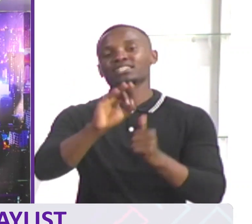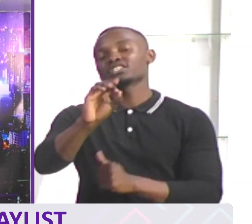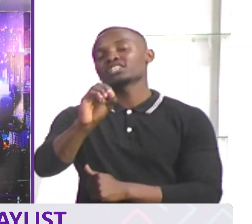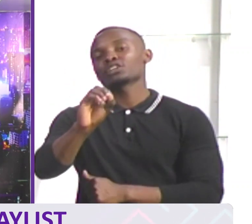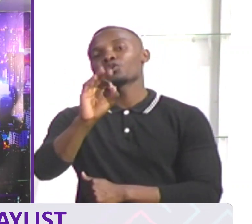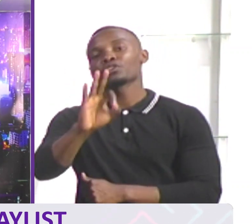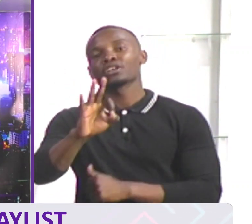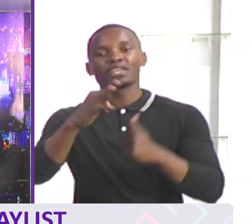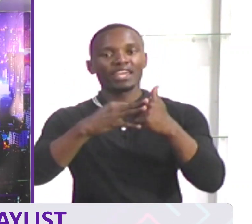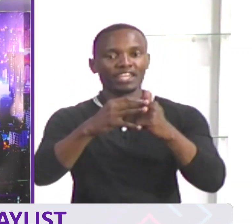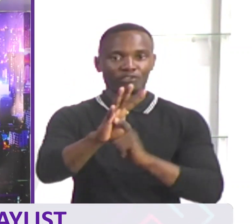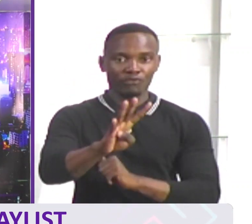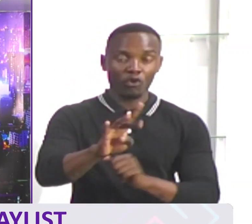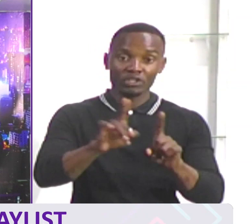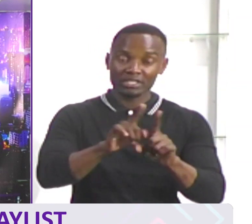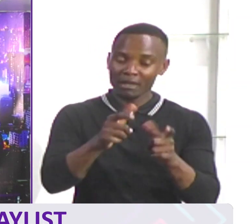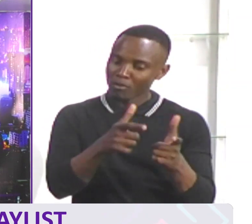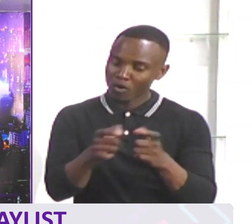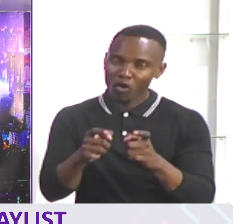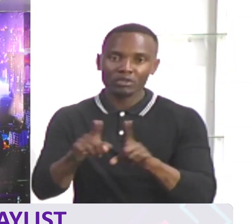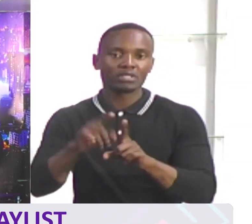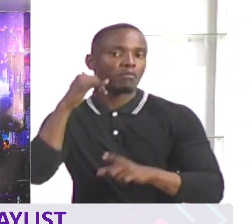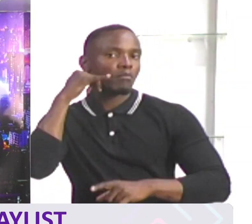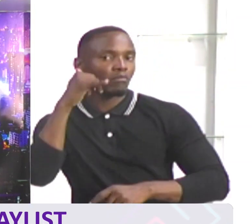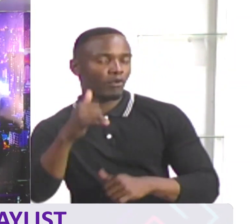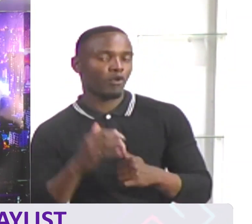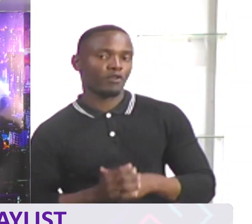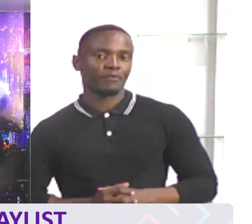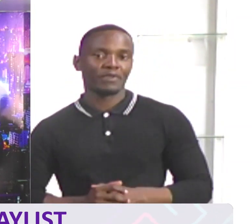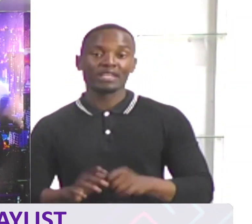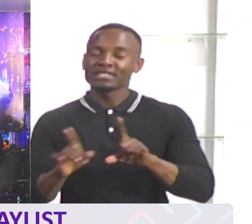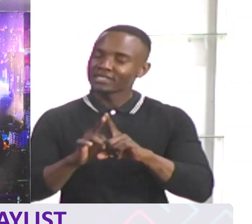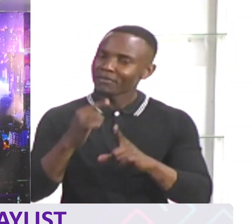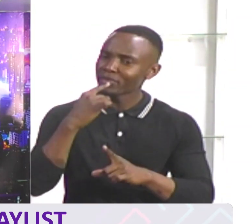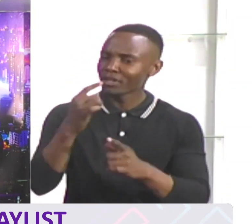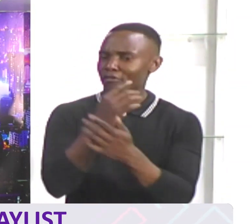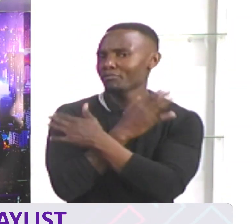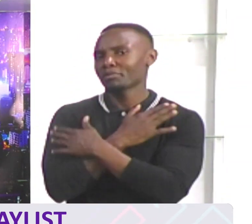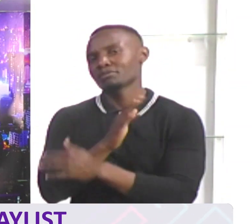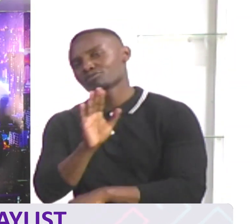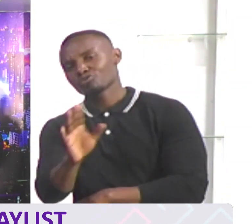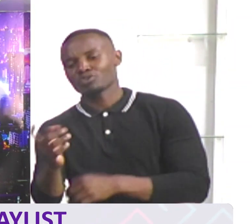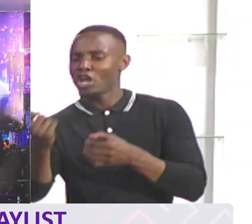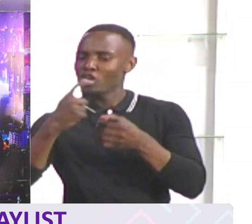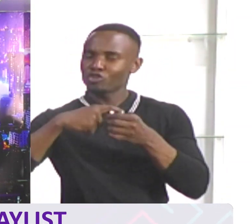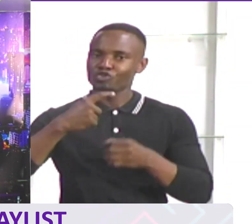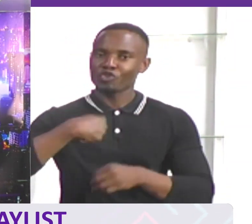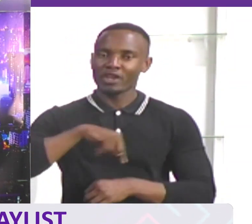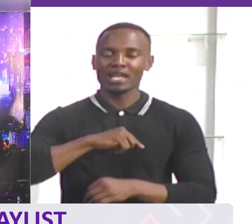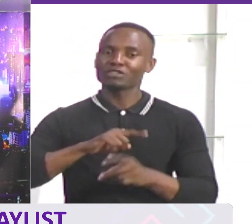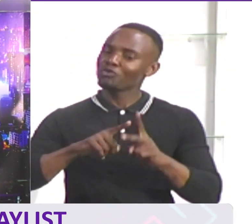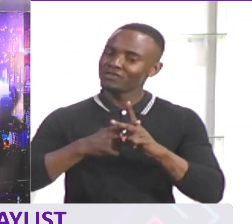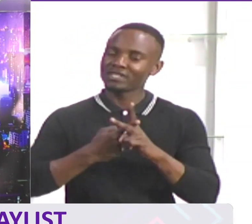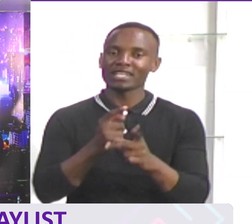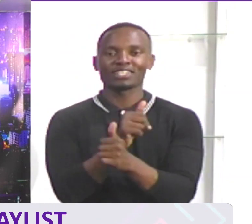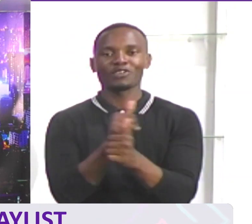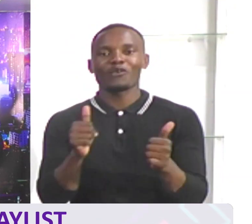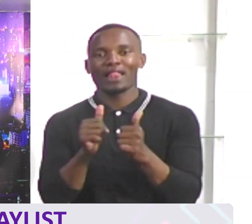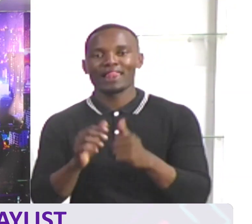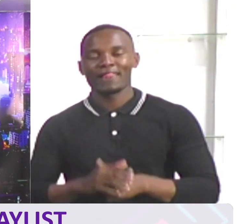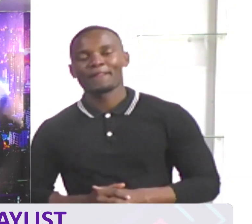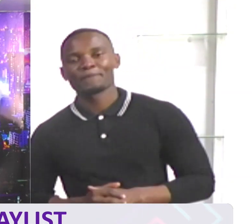0241-980-384 is also our SMS and WhatsApp line. Make sure you plug in a friend. Eh? Sawa? Tuanze yu kende in style. Ndiyo